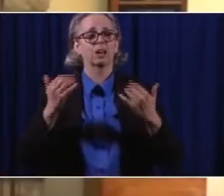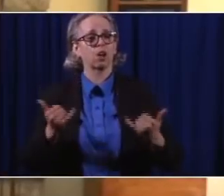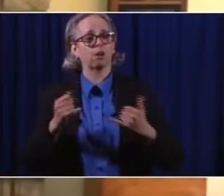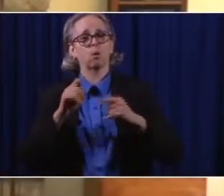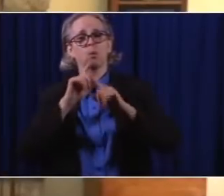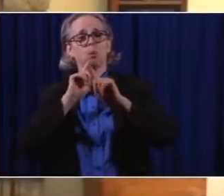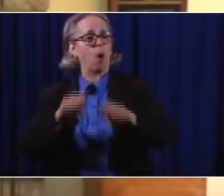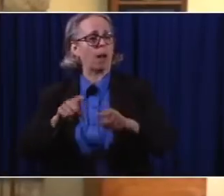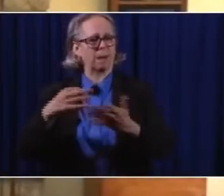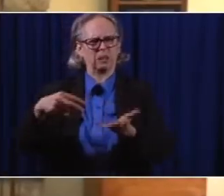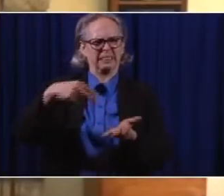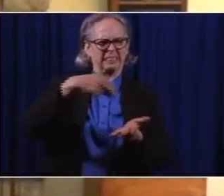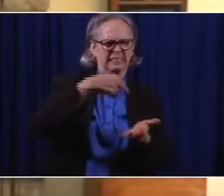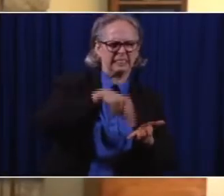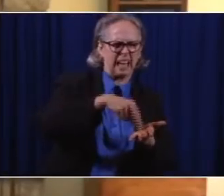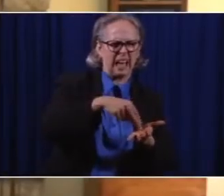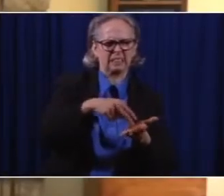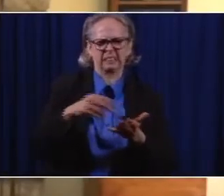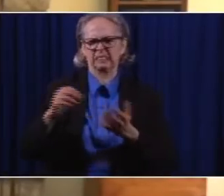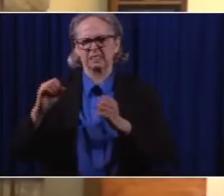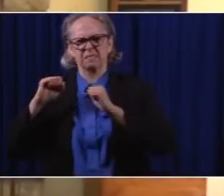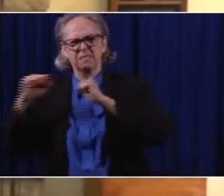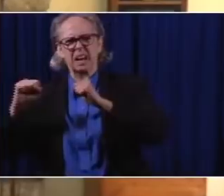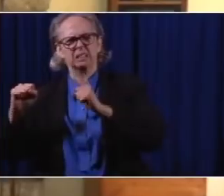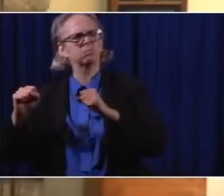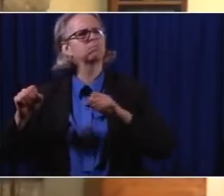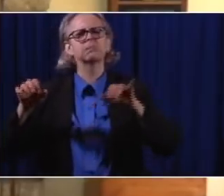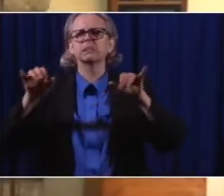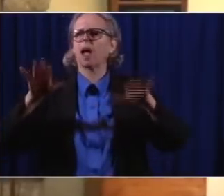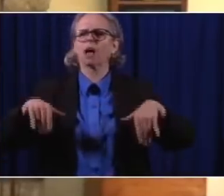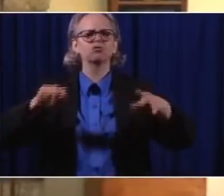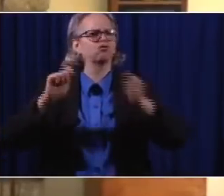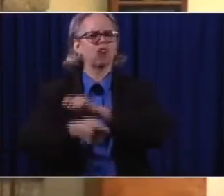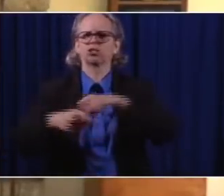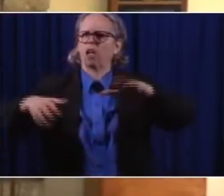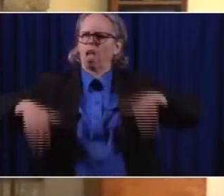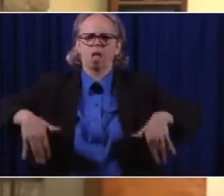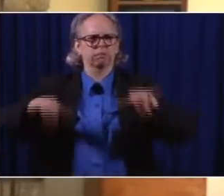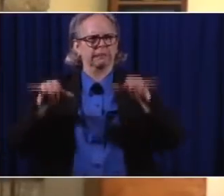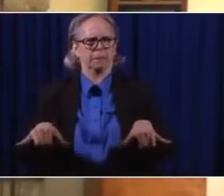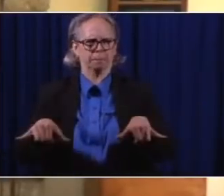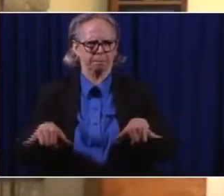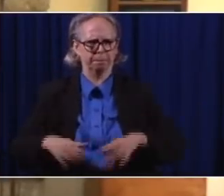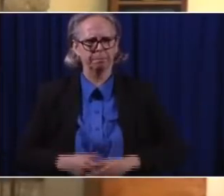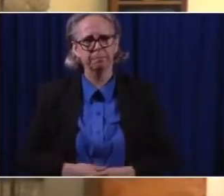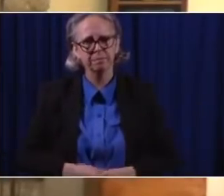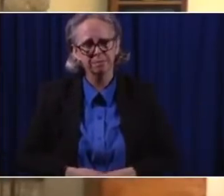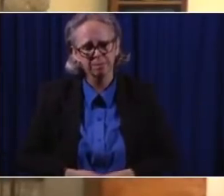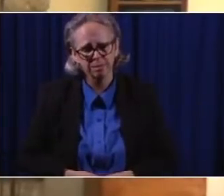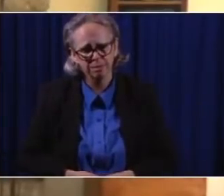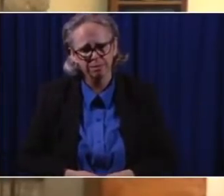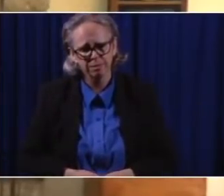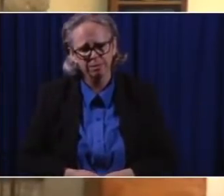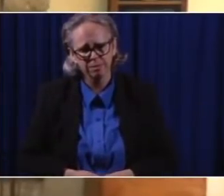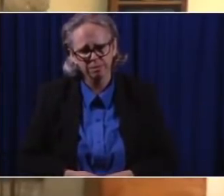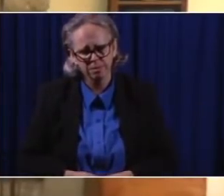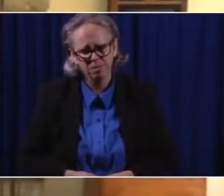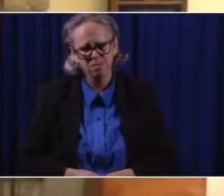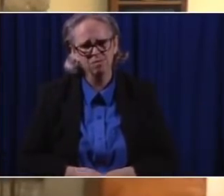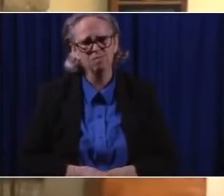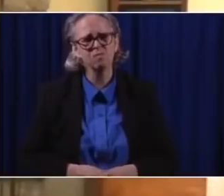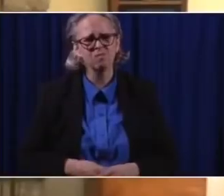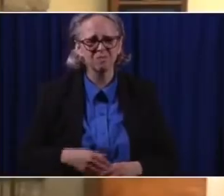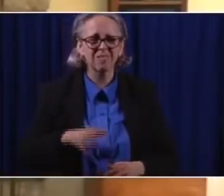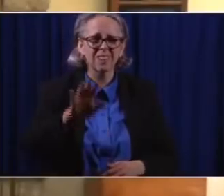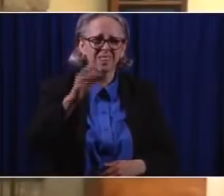dance studios remains at this point. So there's not really a change. The only thing I would ask is just people